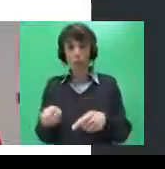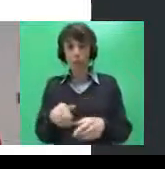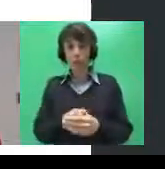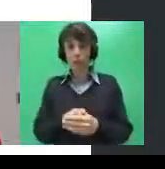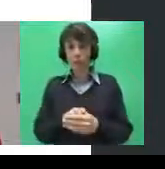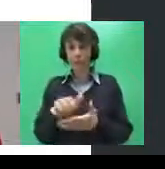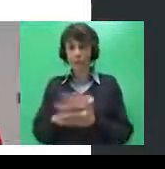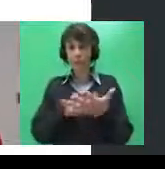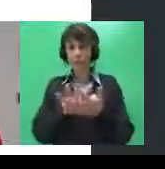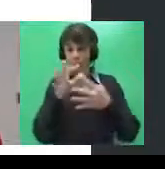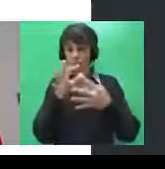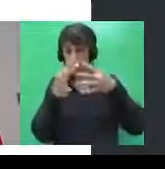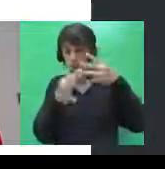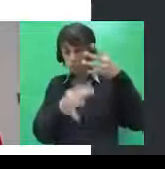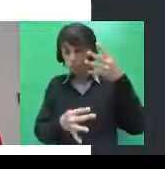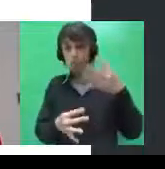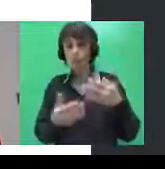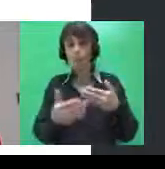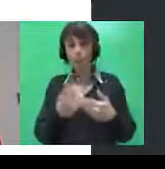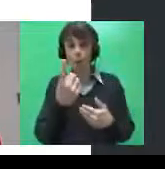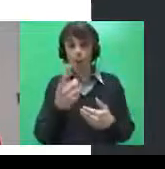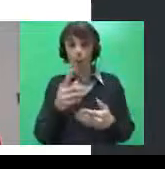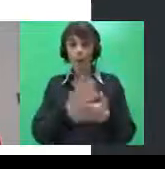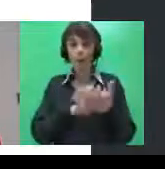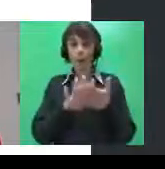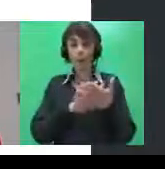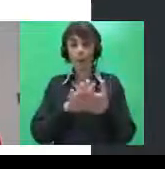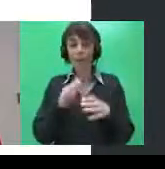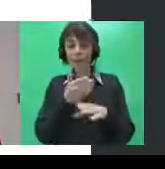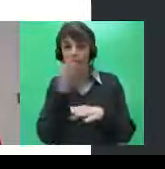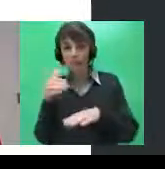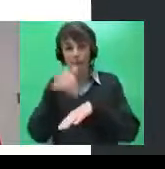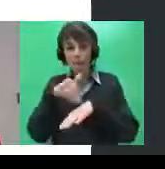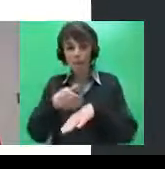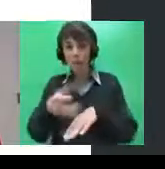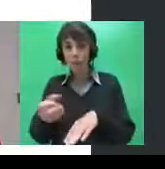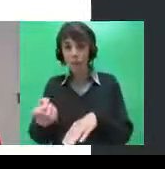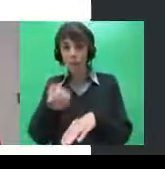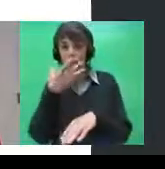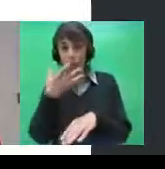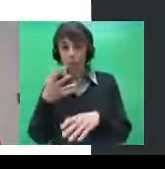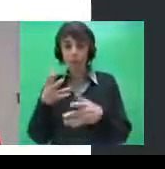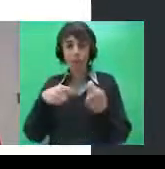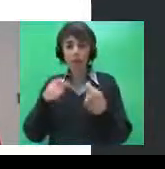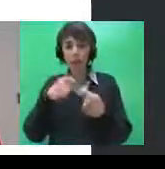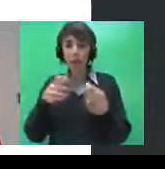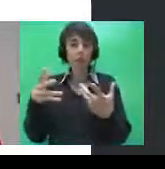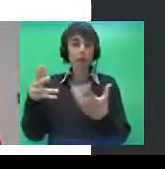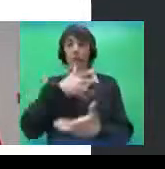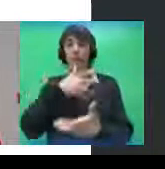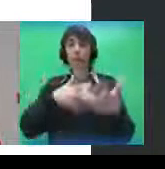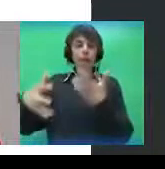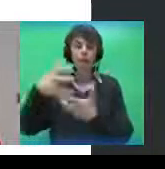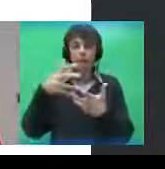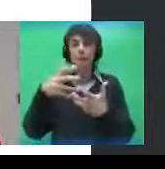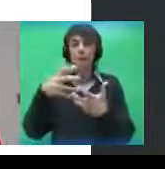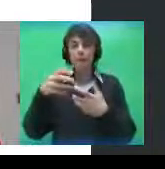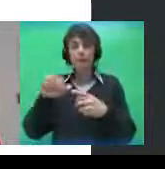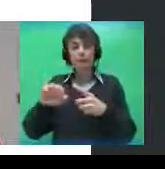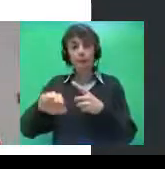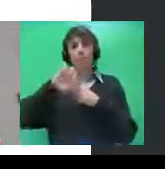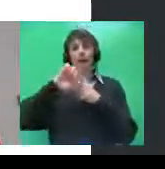magnified. The effects of drugs and associated side effects are much more complex. And all of this impacts on the individual in